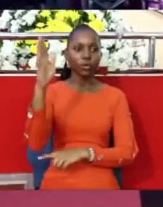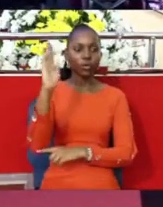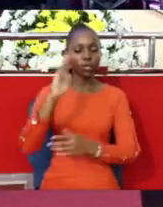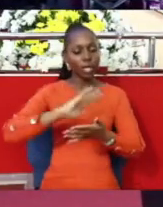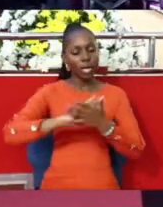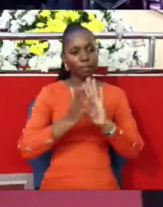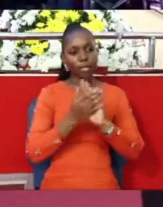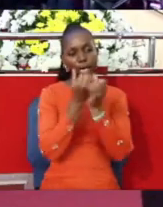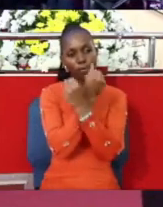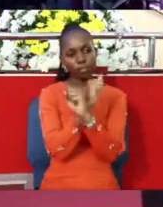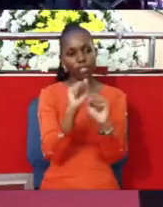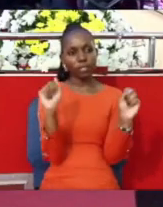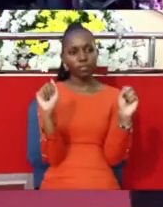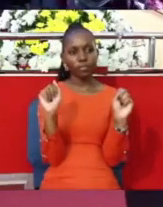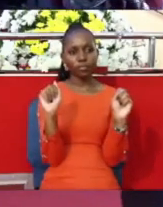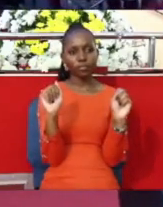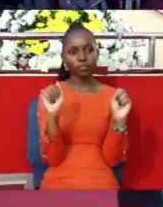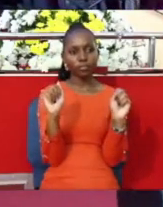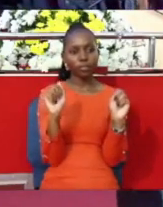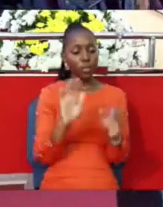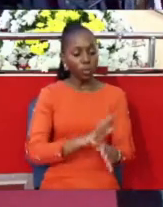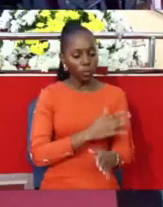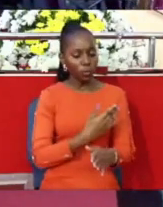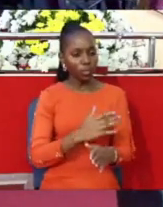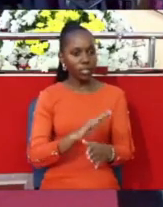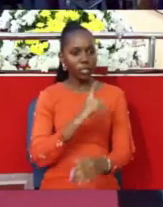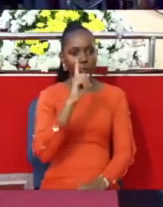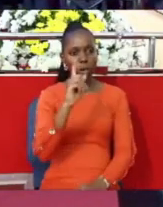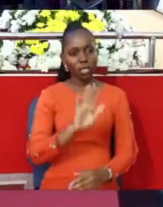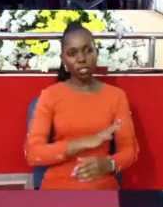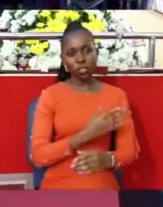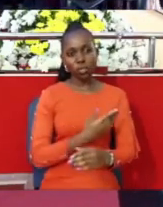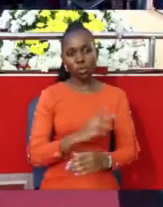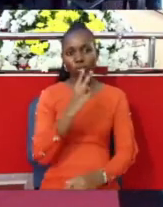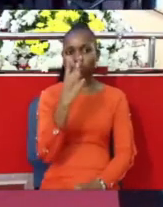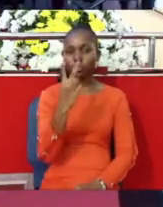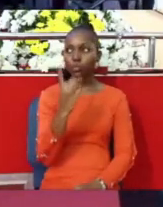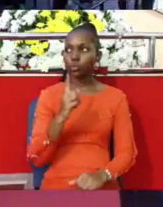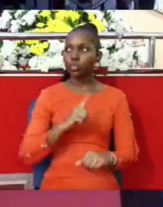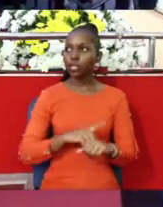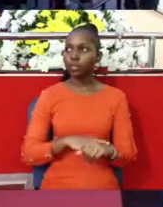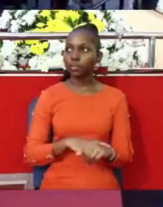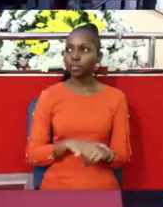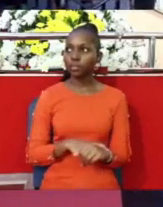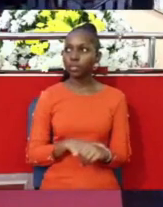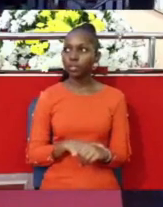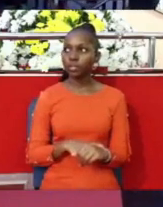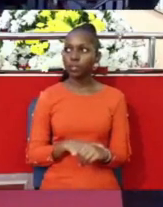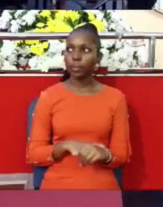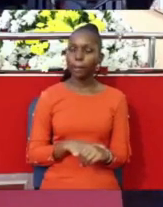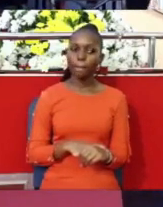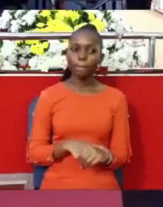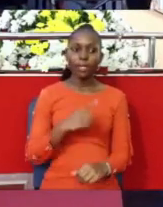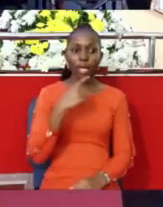Na ataweza kukuokoa. We will sing that chorus twice. Tutaimba huo wimbo ule mara mbili. And you tell God what it is. Na umwambie Bwana ambacho